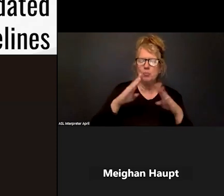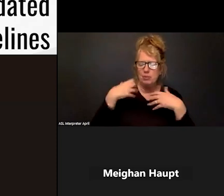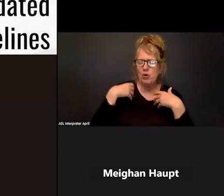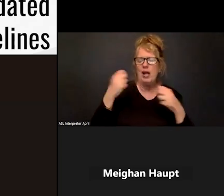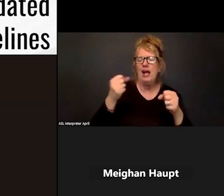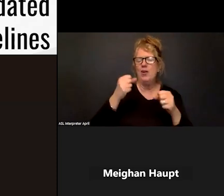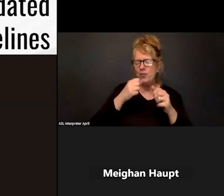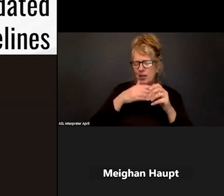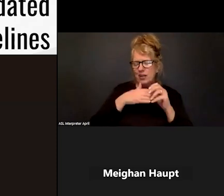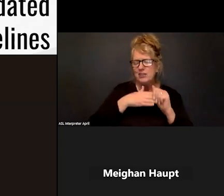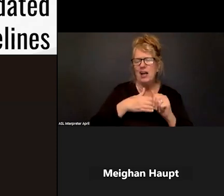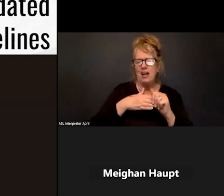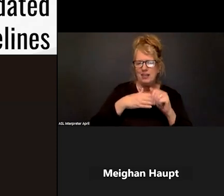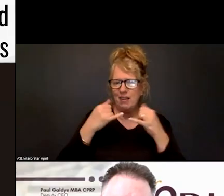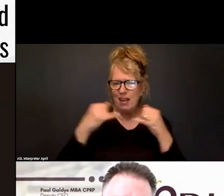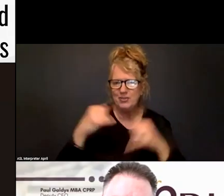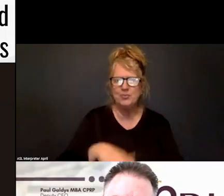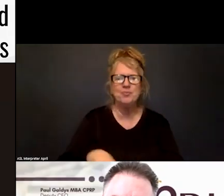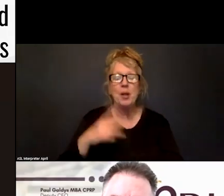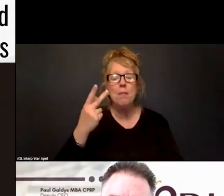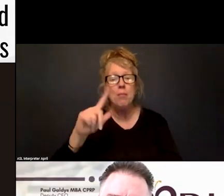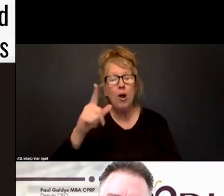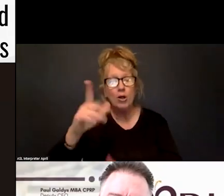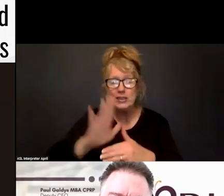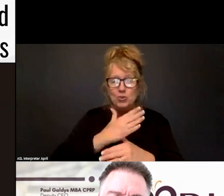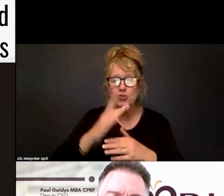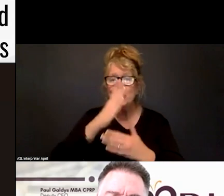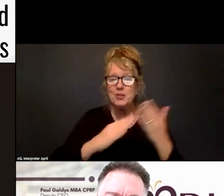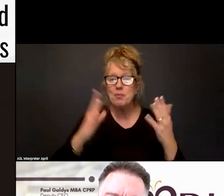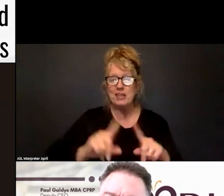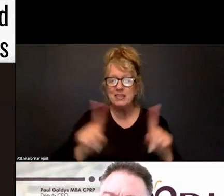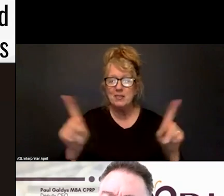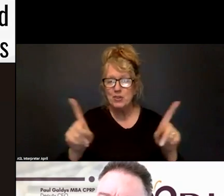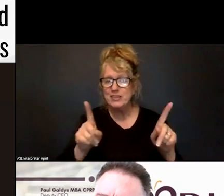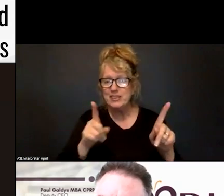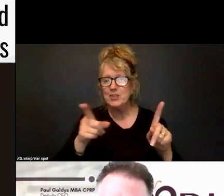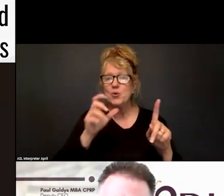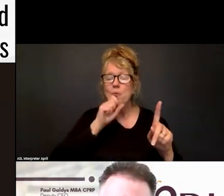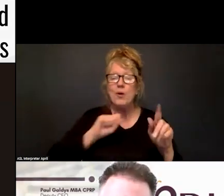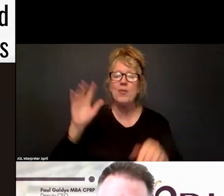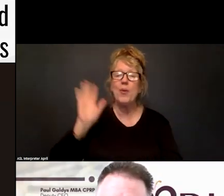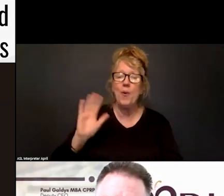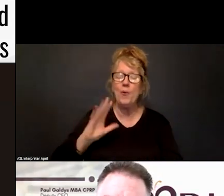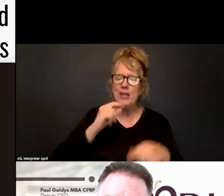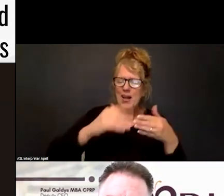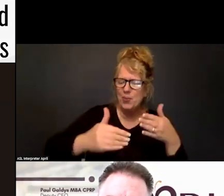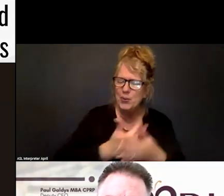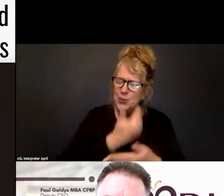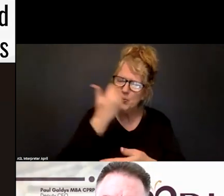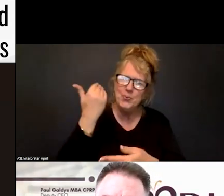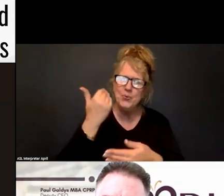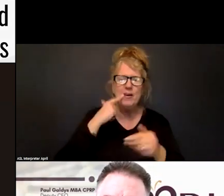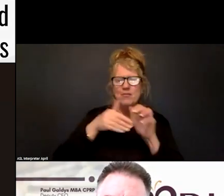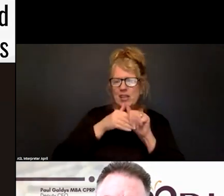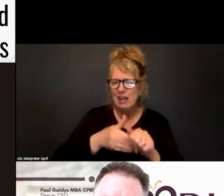Care Guidelines. Paul, can you share some of the differences between the old and new iterations of the